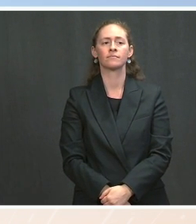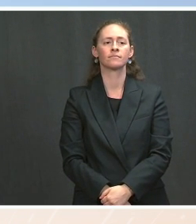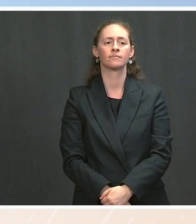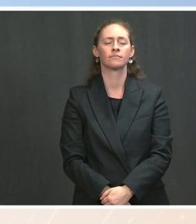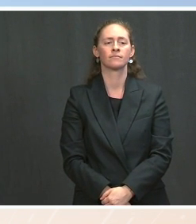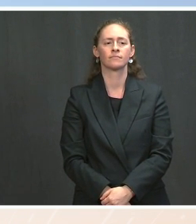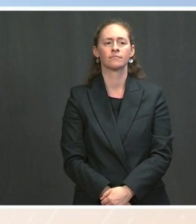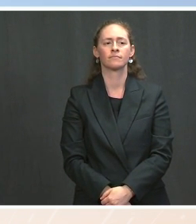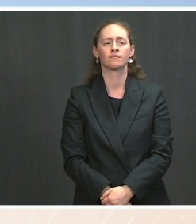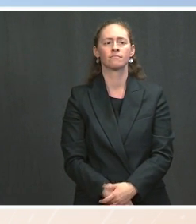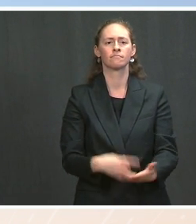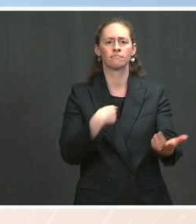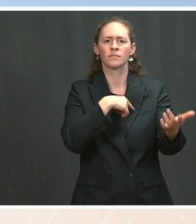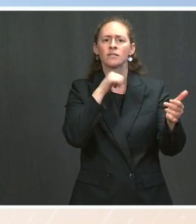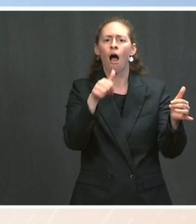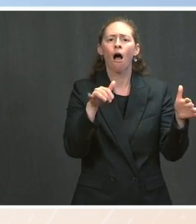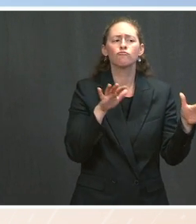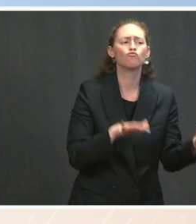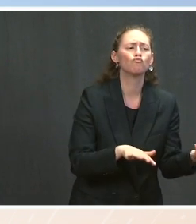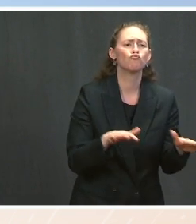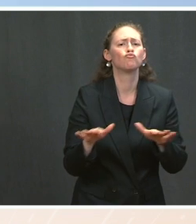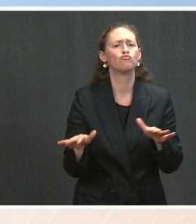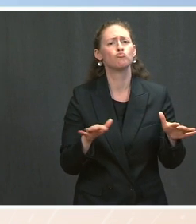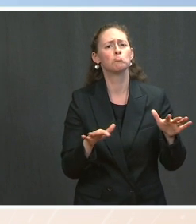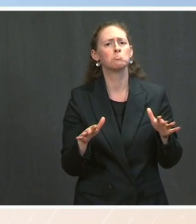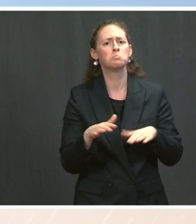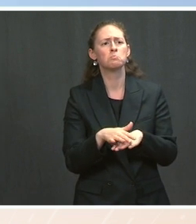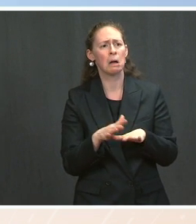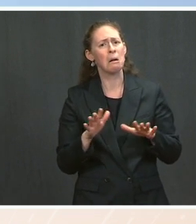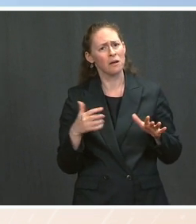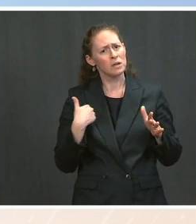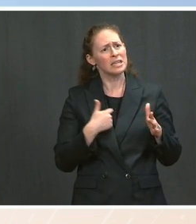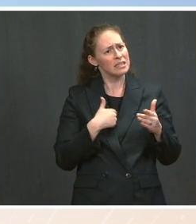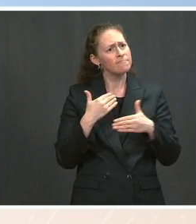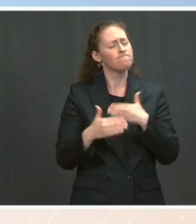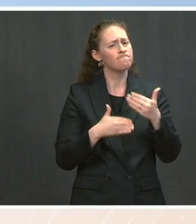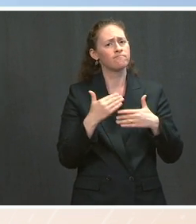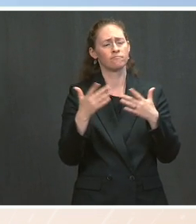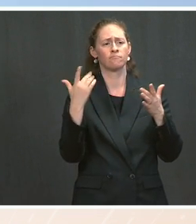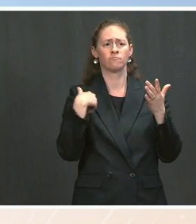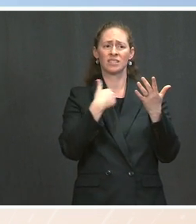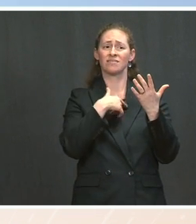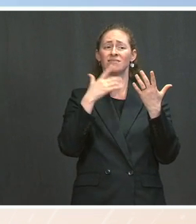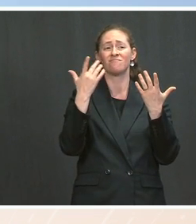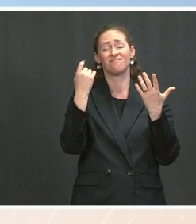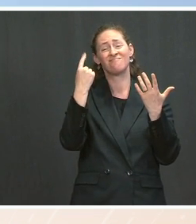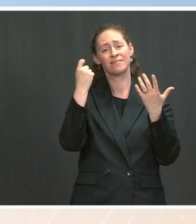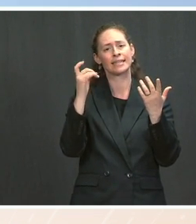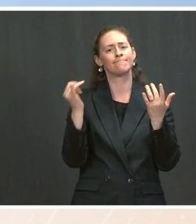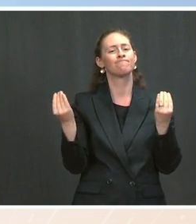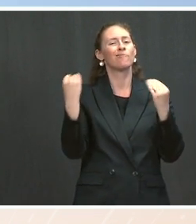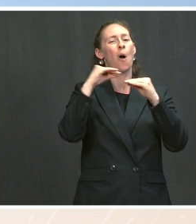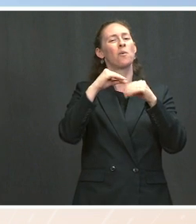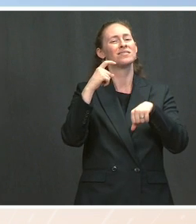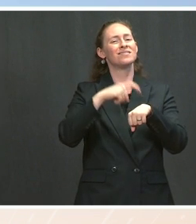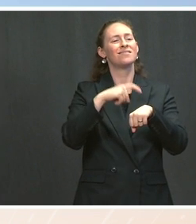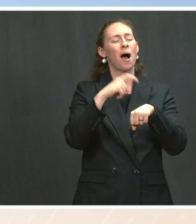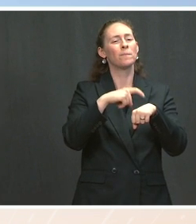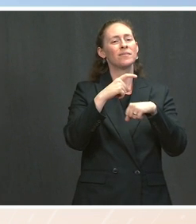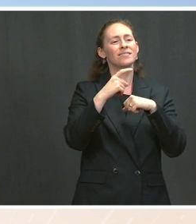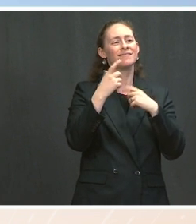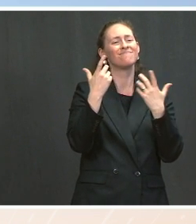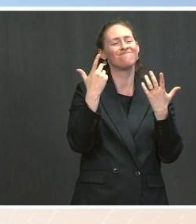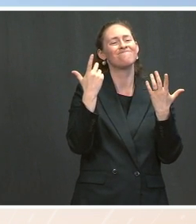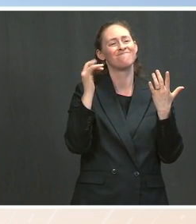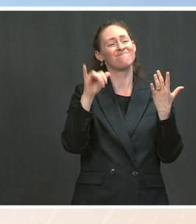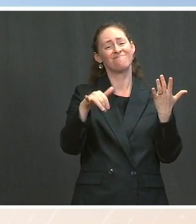slow our efforts to get this done, but we can also be transparent about the fact that it's going to take a little bit more time. Sometimes that happens, and that's okay. By the summer,